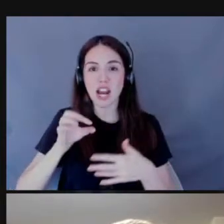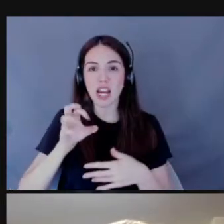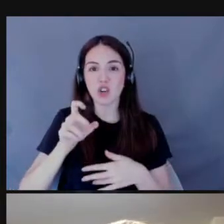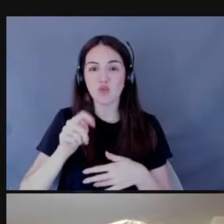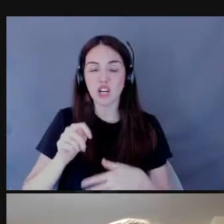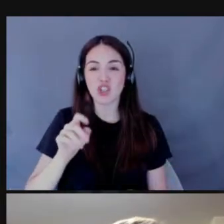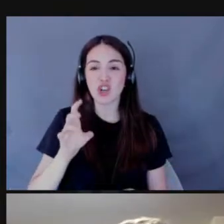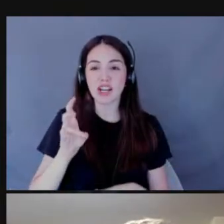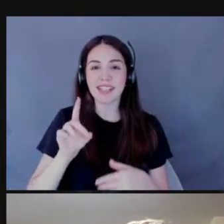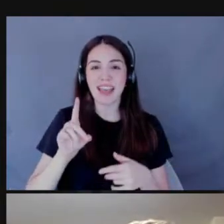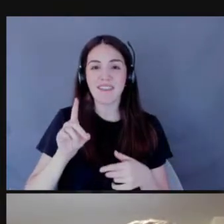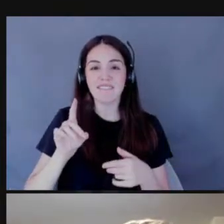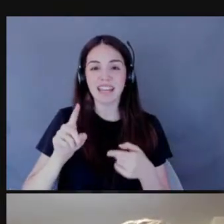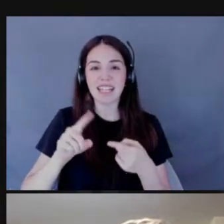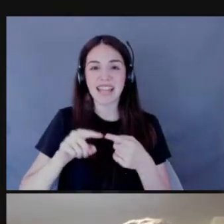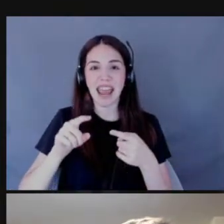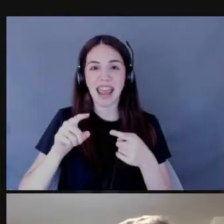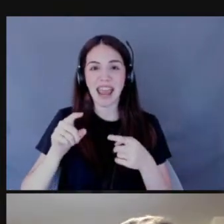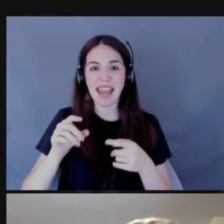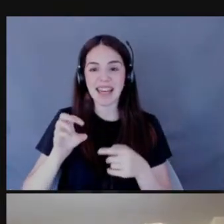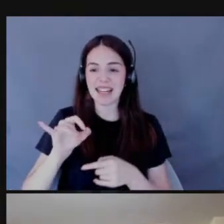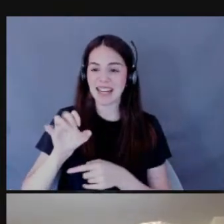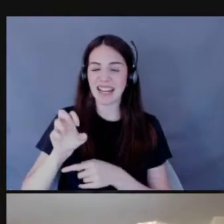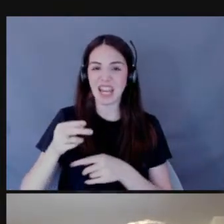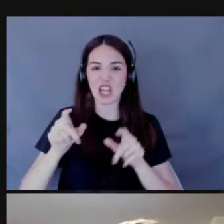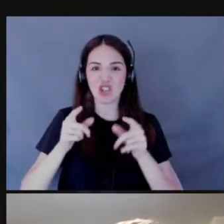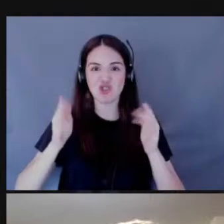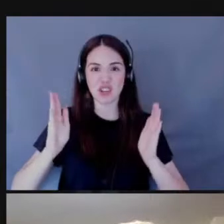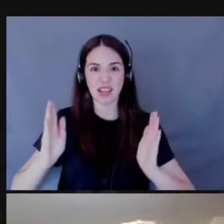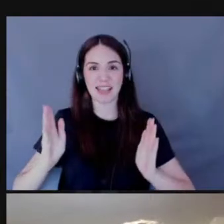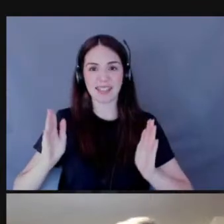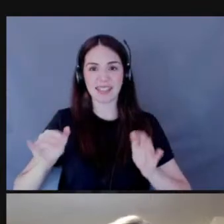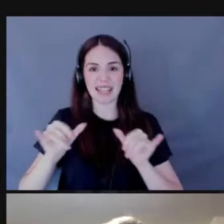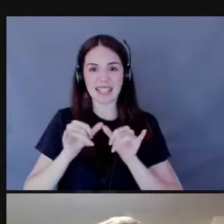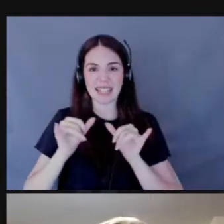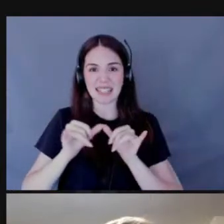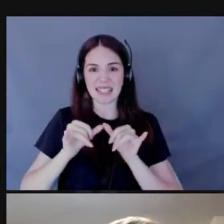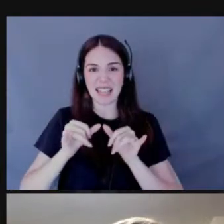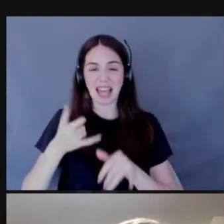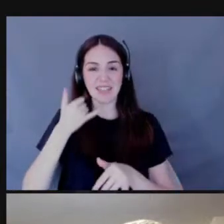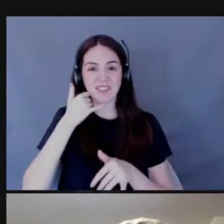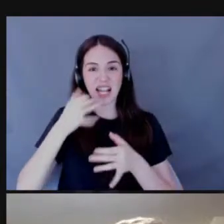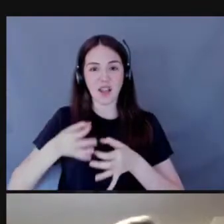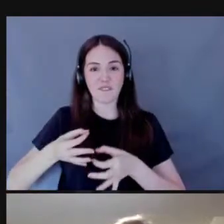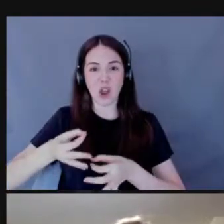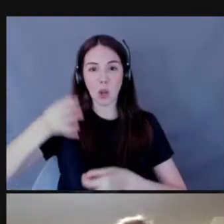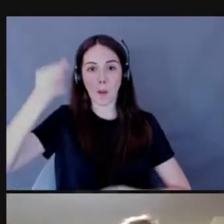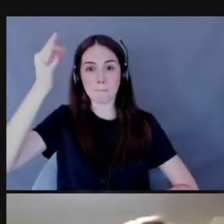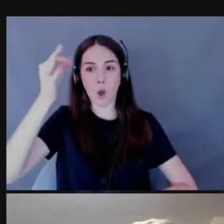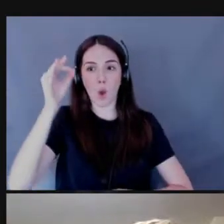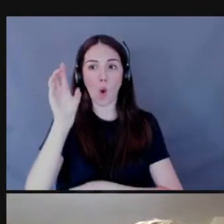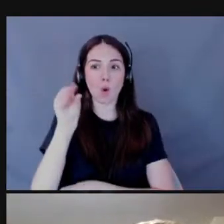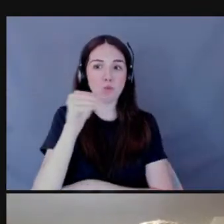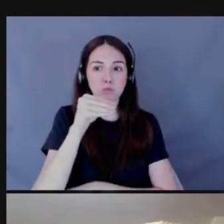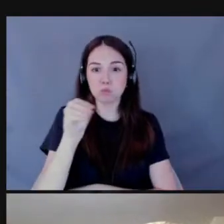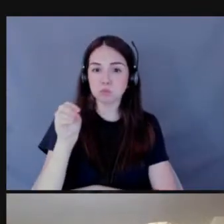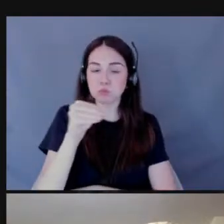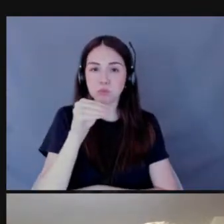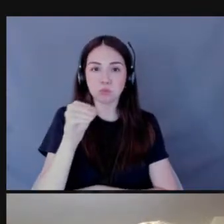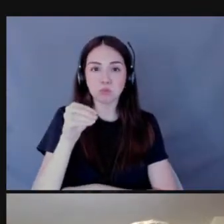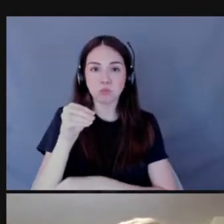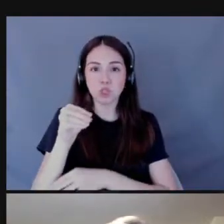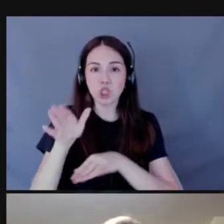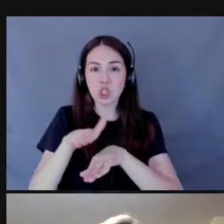7 to 8 inches, and that it was the size of a telephone pole with its head raised above the water. It was smooth as a